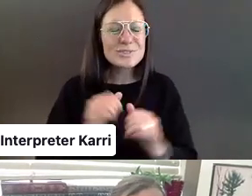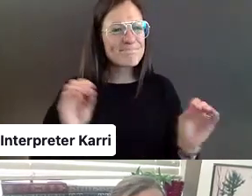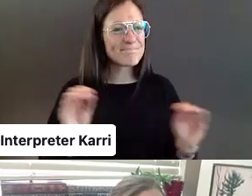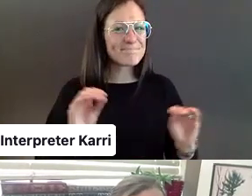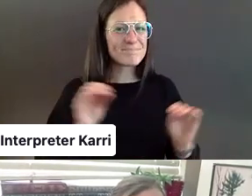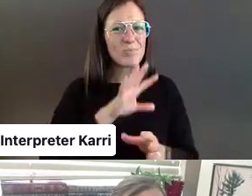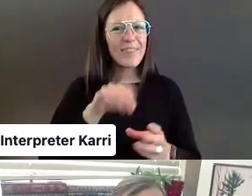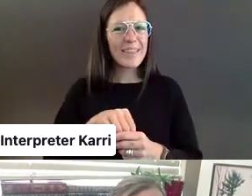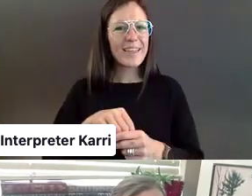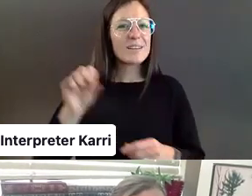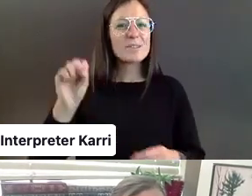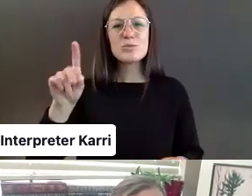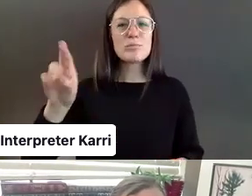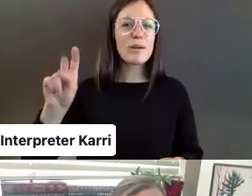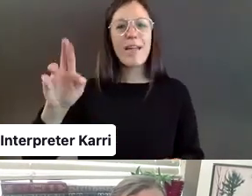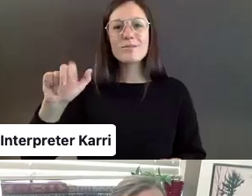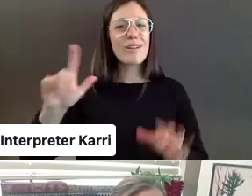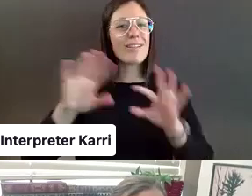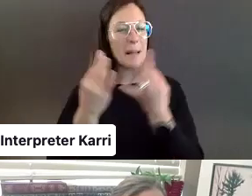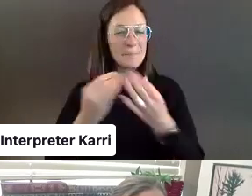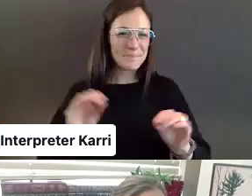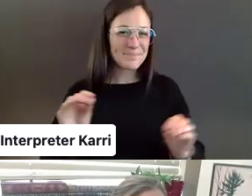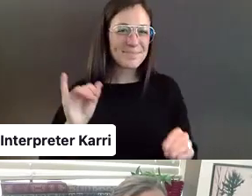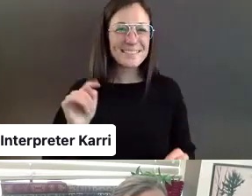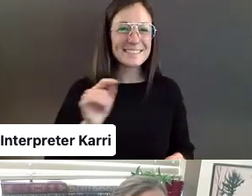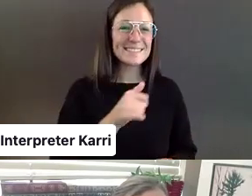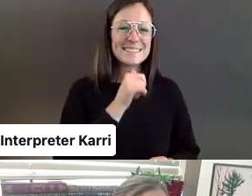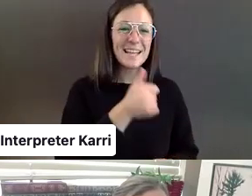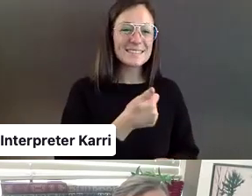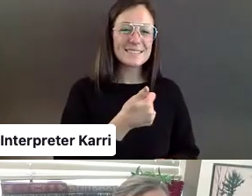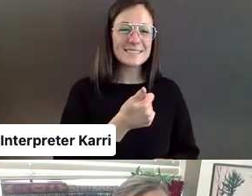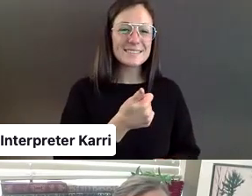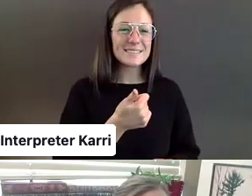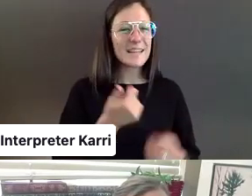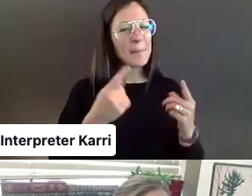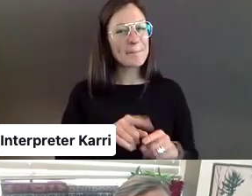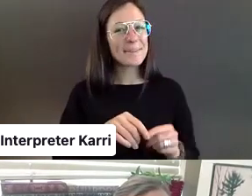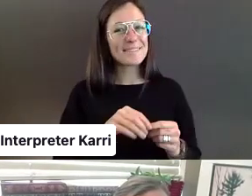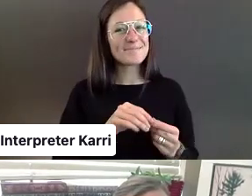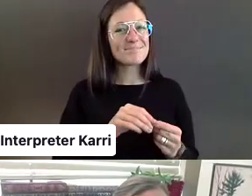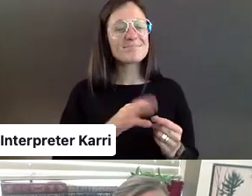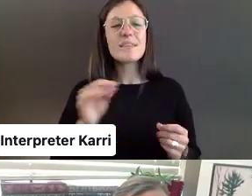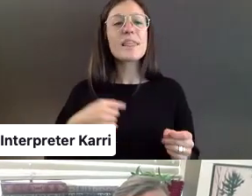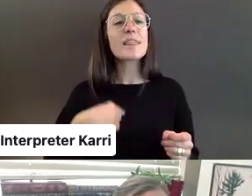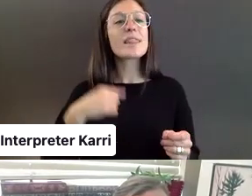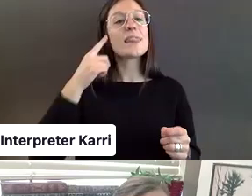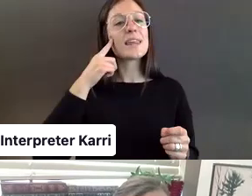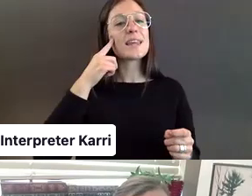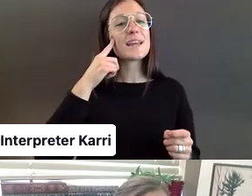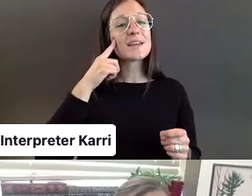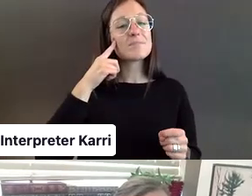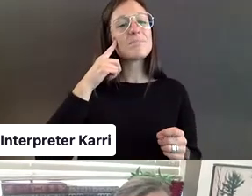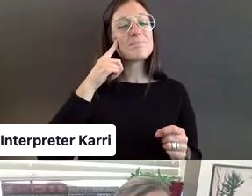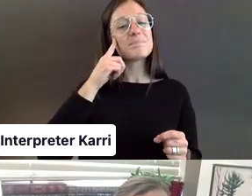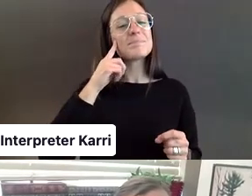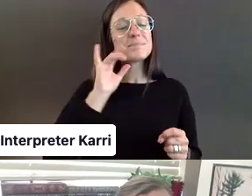within the supernatural family. It just doesn't happen. And I think that,